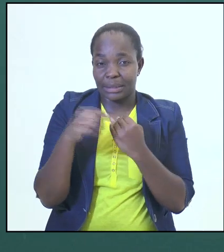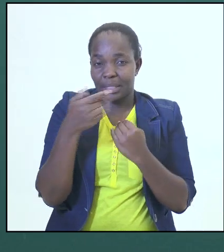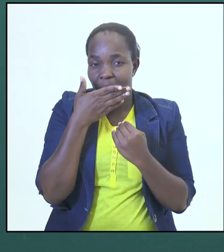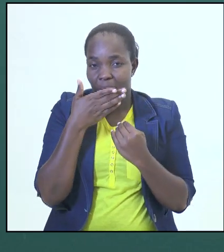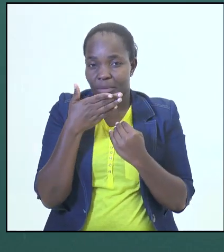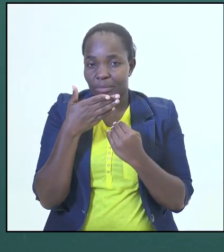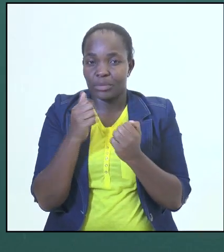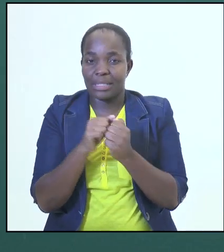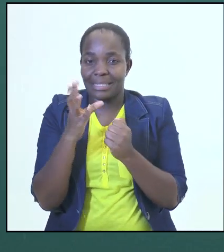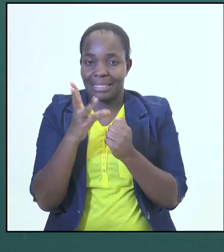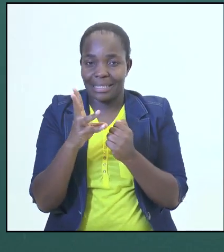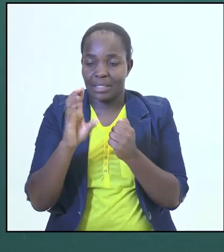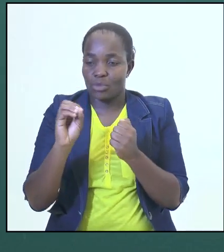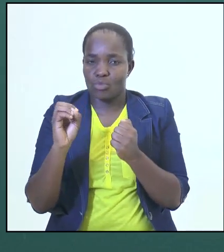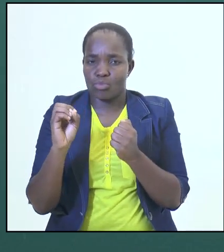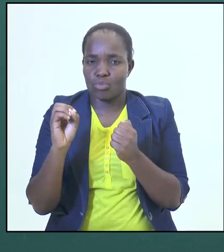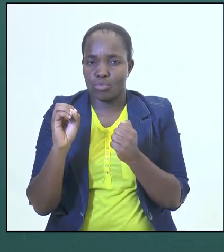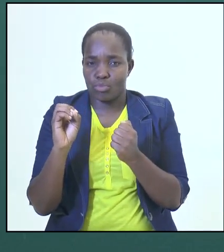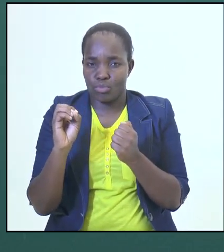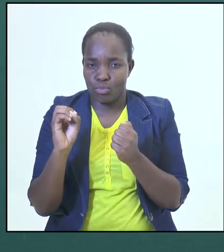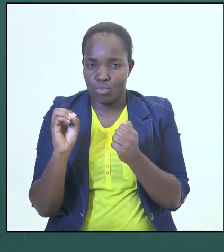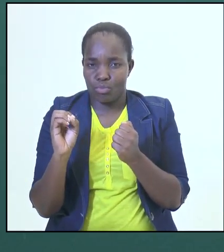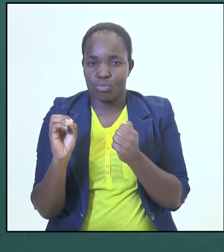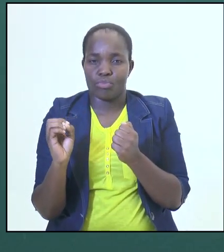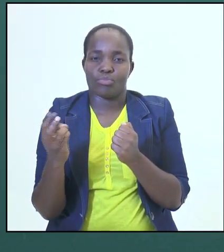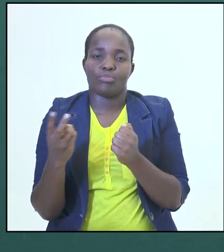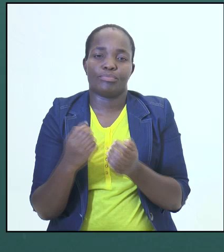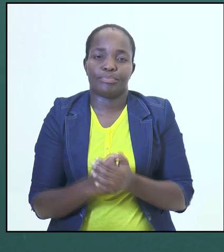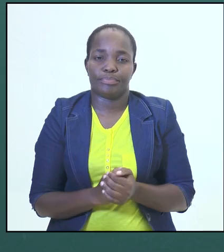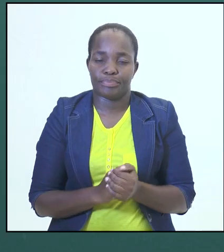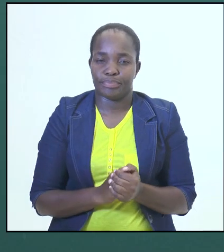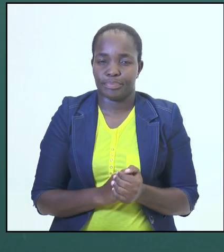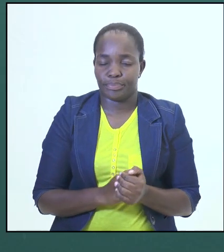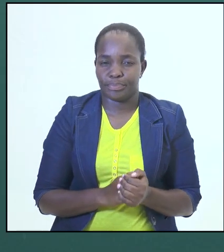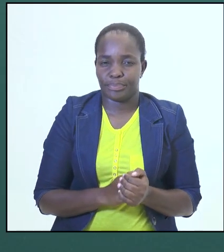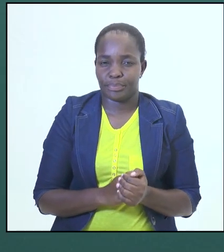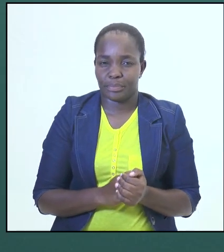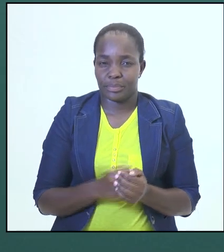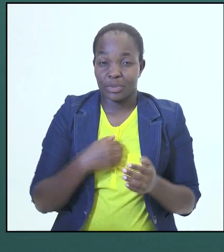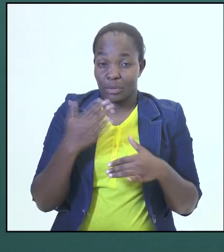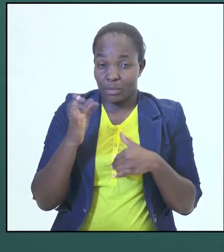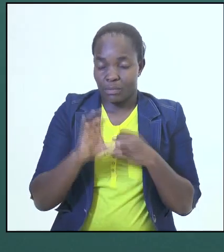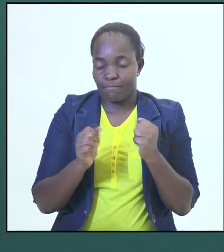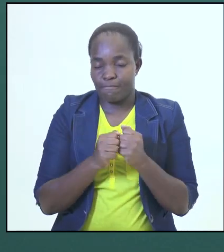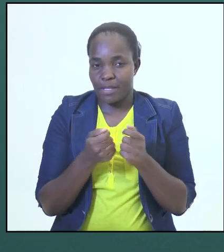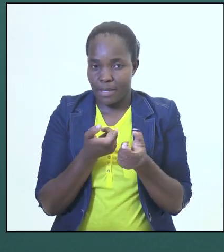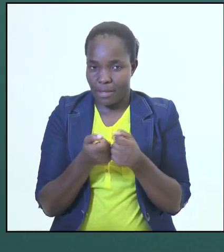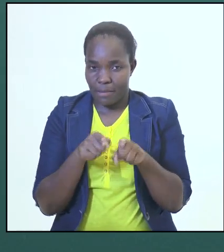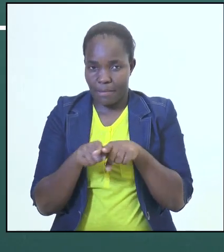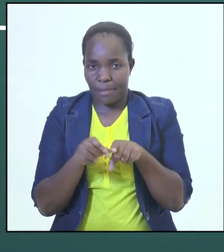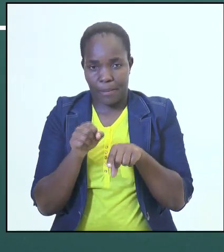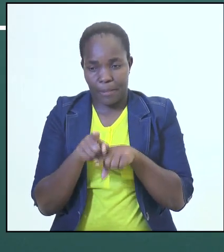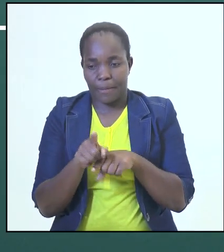and 6 oxygen molecules. Viewers, let's conclude with our SMS competition.